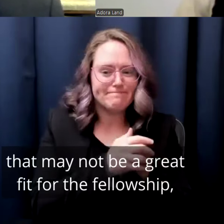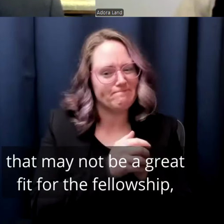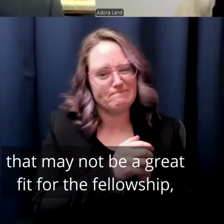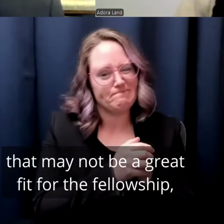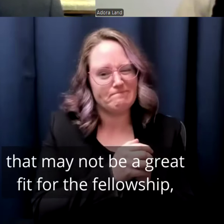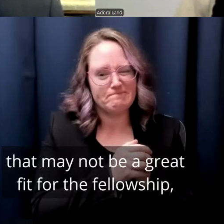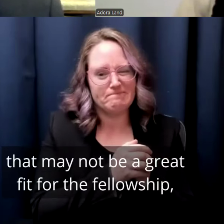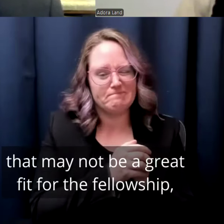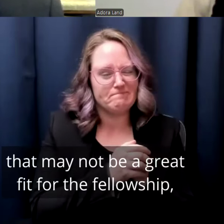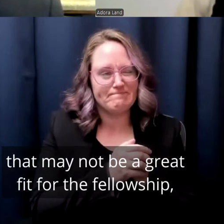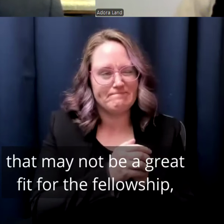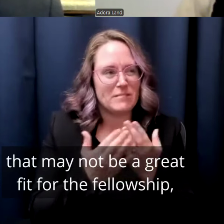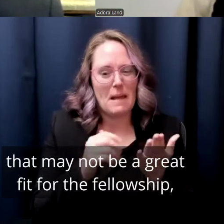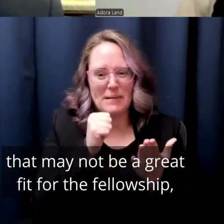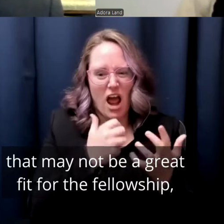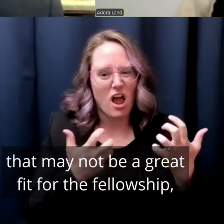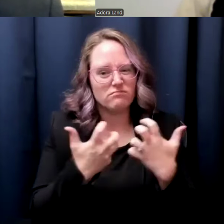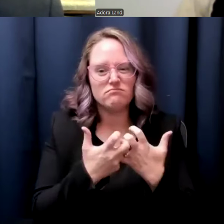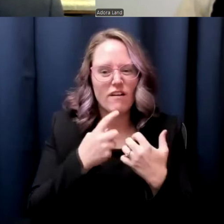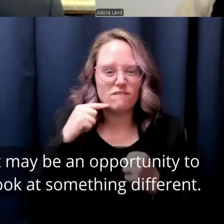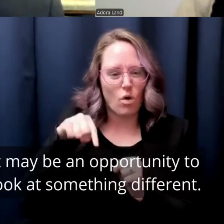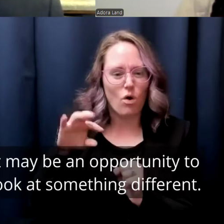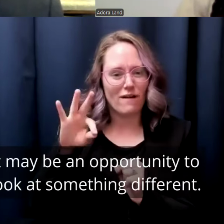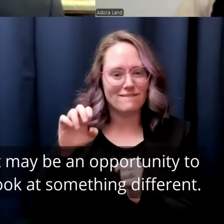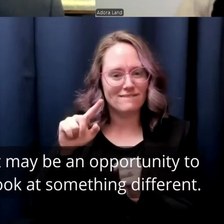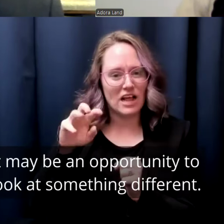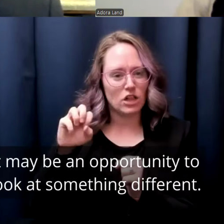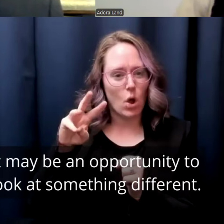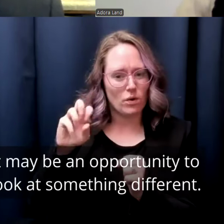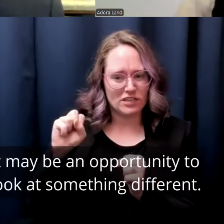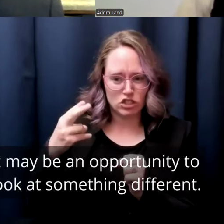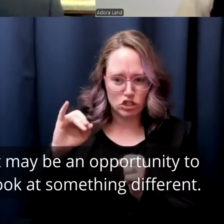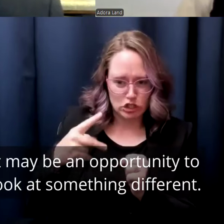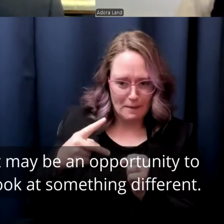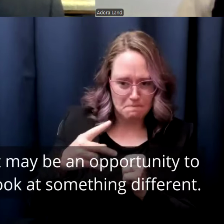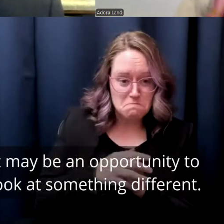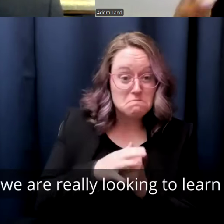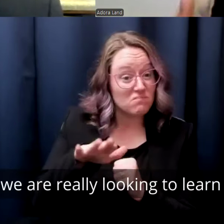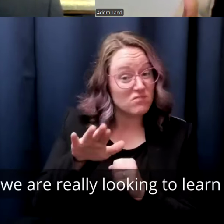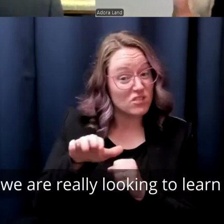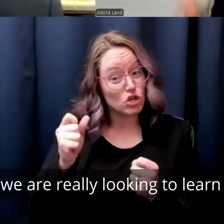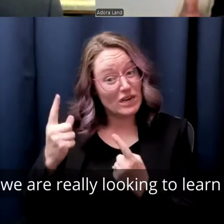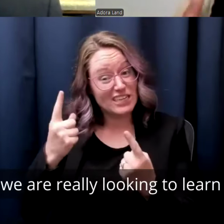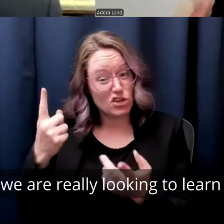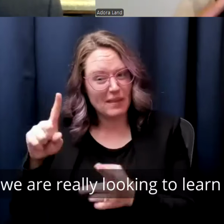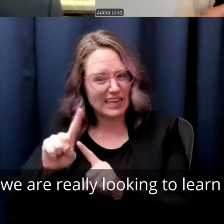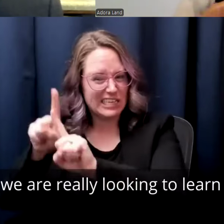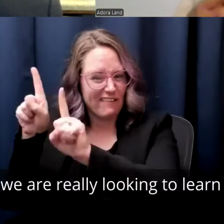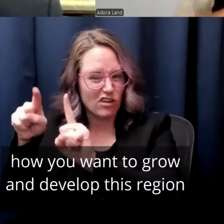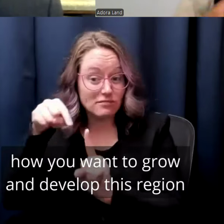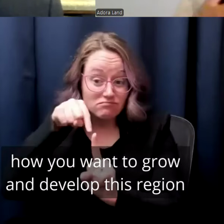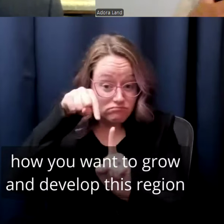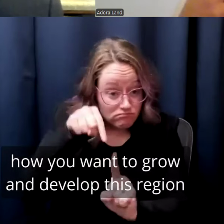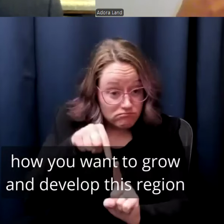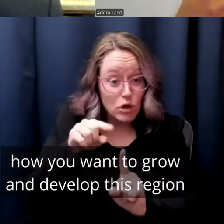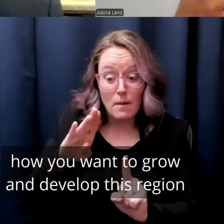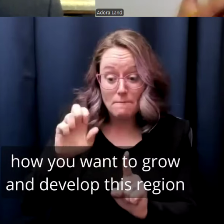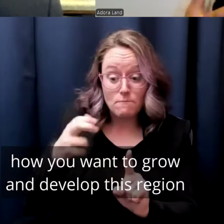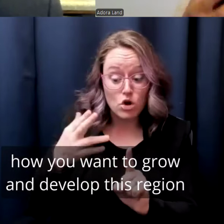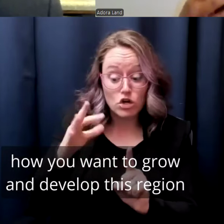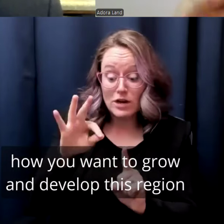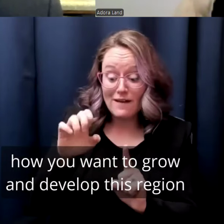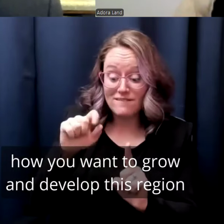be a great fit for the fellowship. It may be an opportunity to look at something different, but we are really looking to learn how you want to